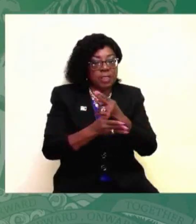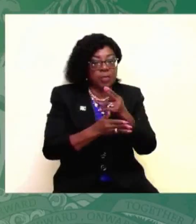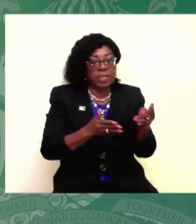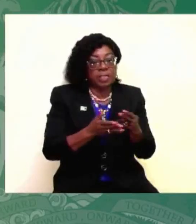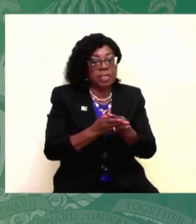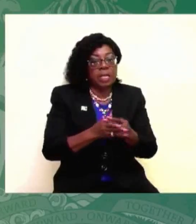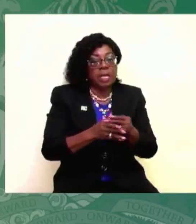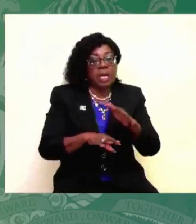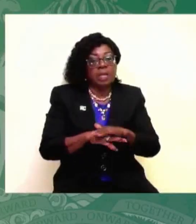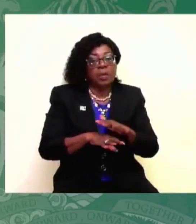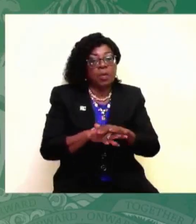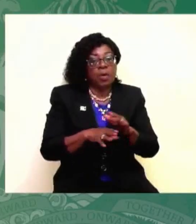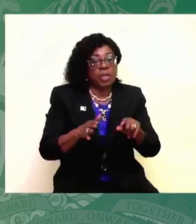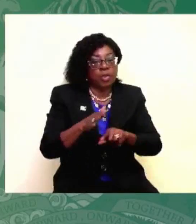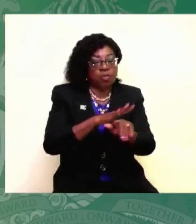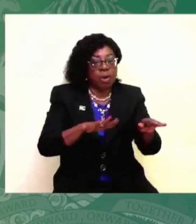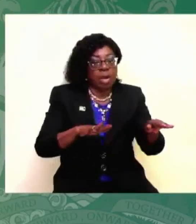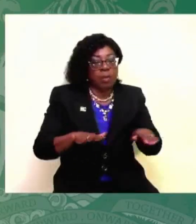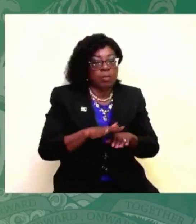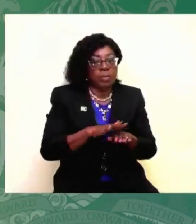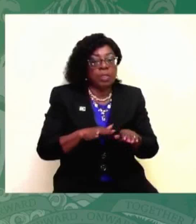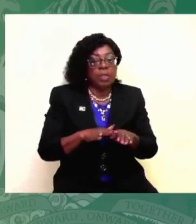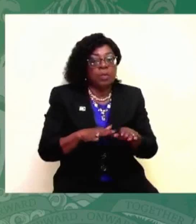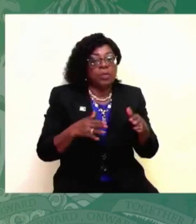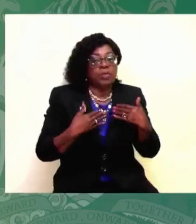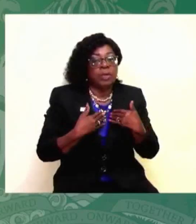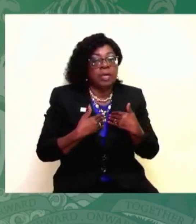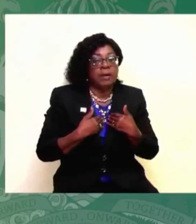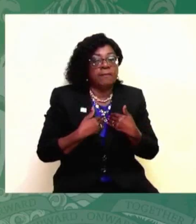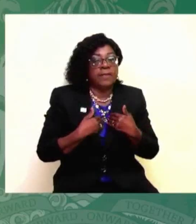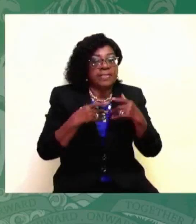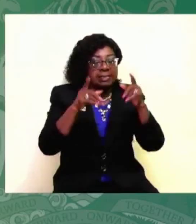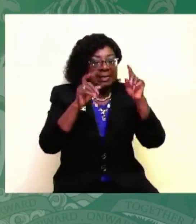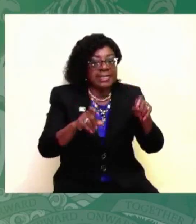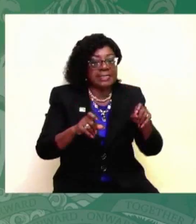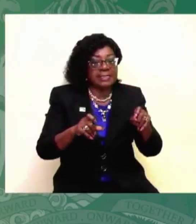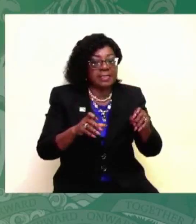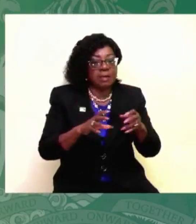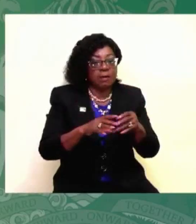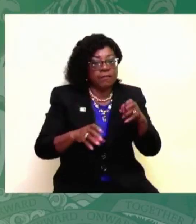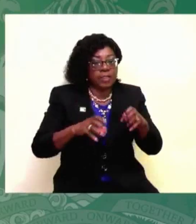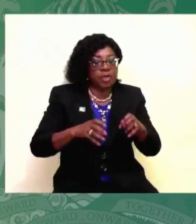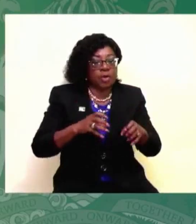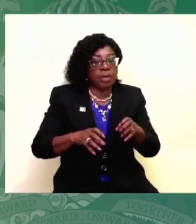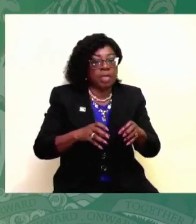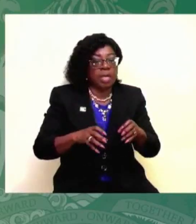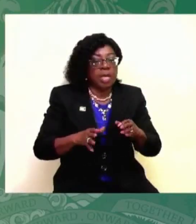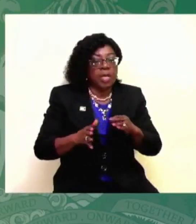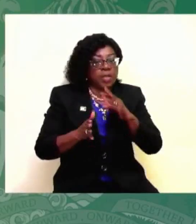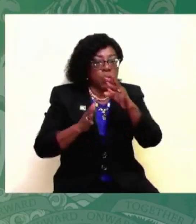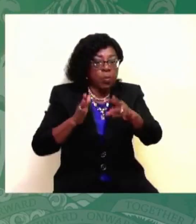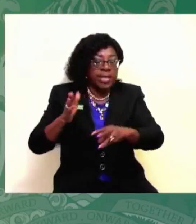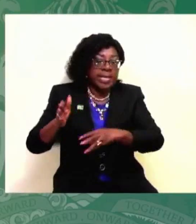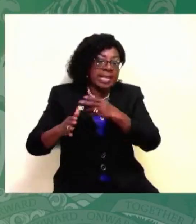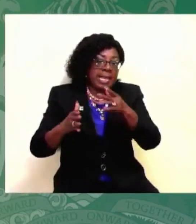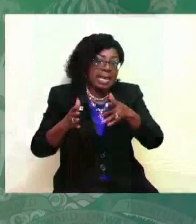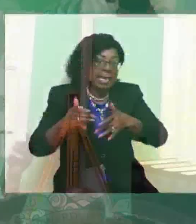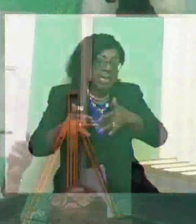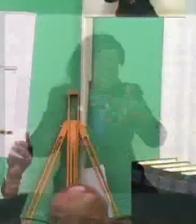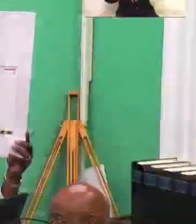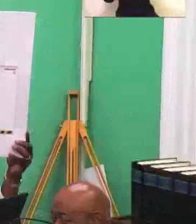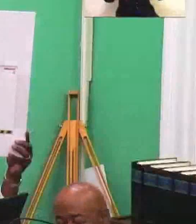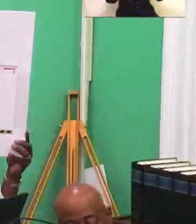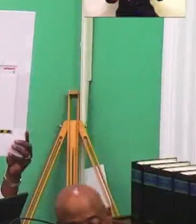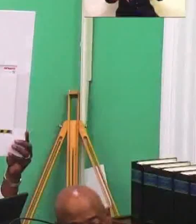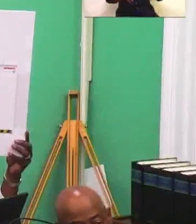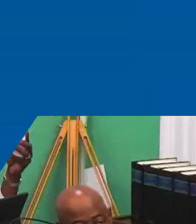the ground, what you have is the testing of your shocks, your wheel alignment, your brakes. This is done